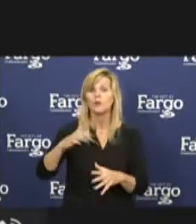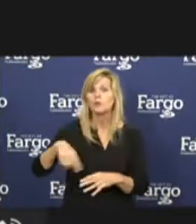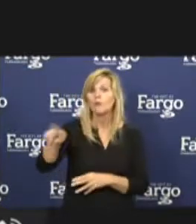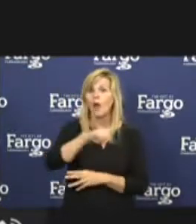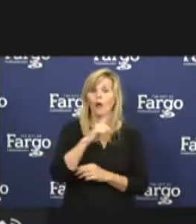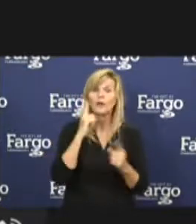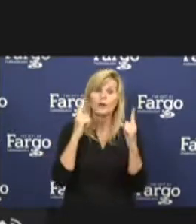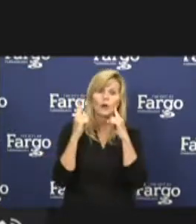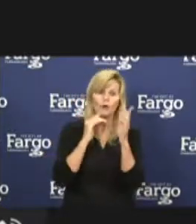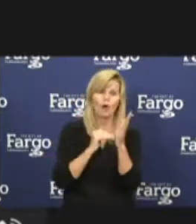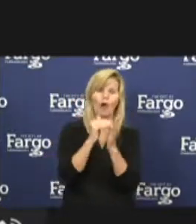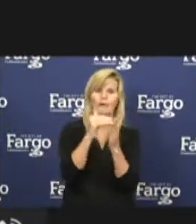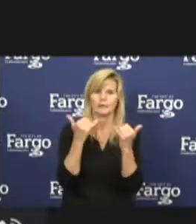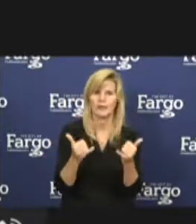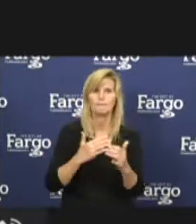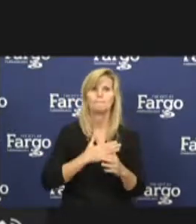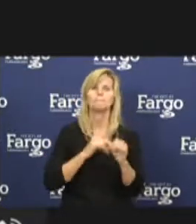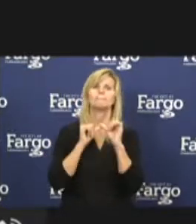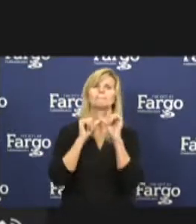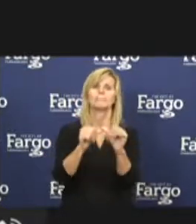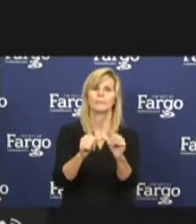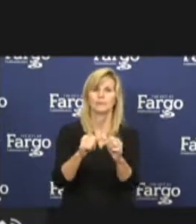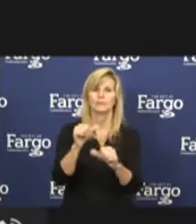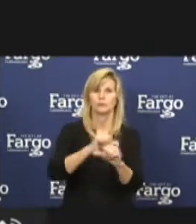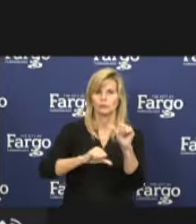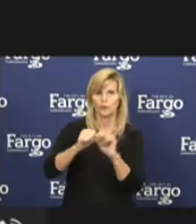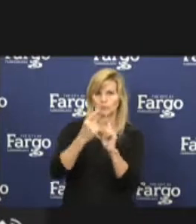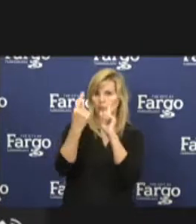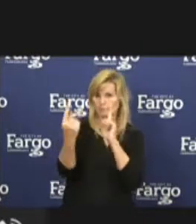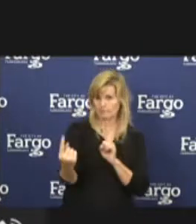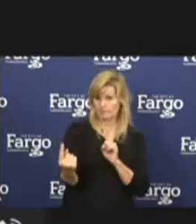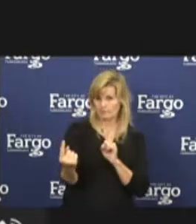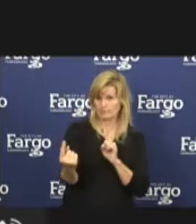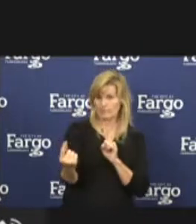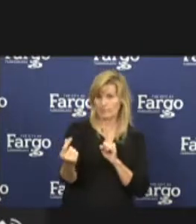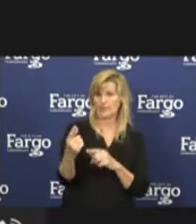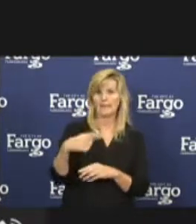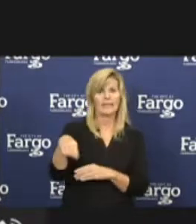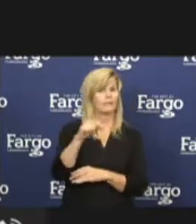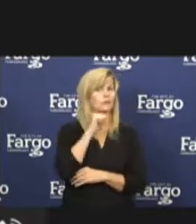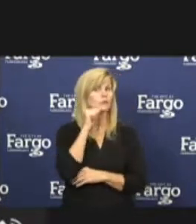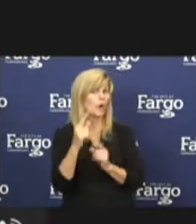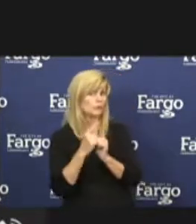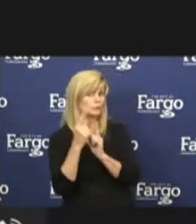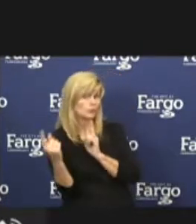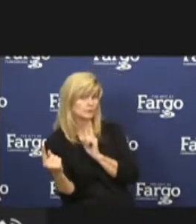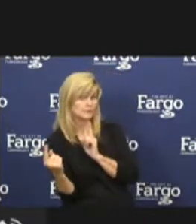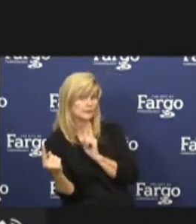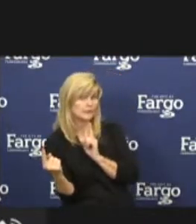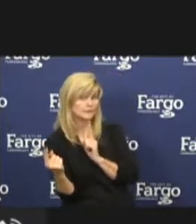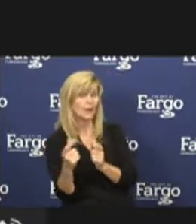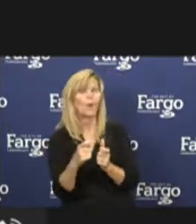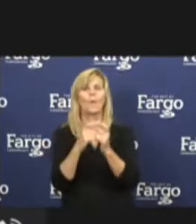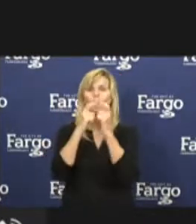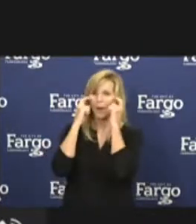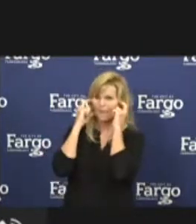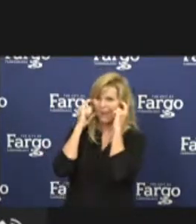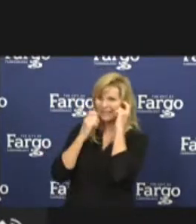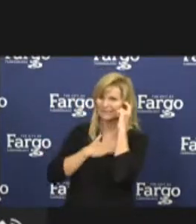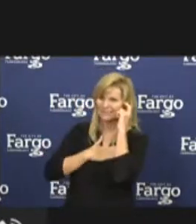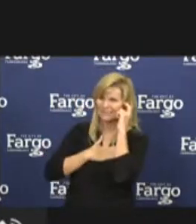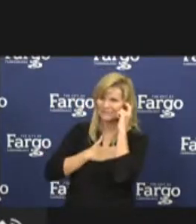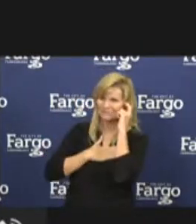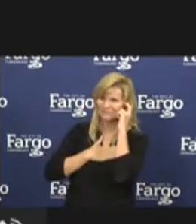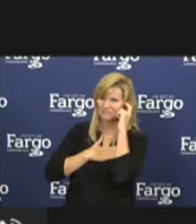times today. Please continue to social distance. And if you don't social distance, please wear a